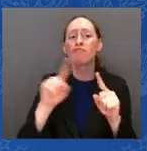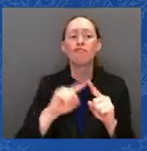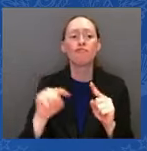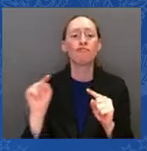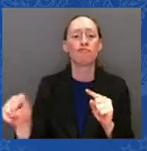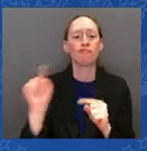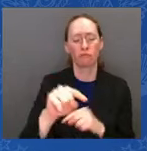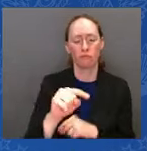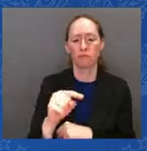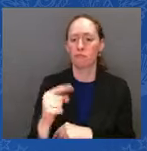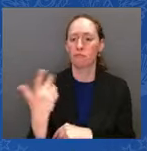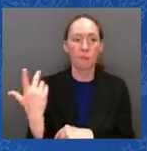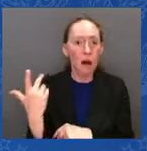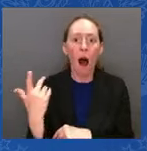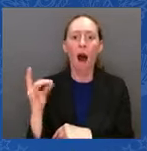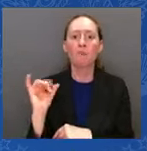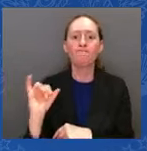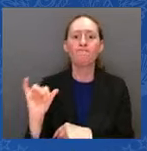that employed